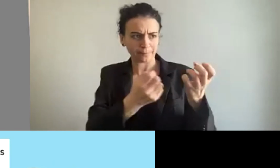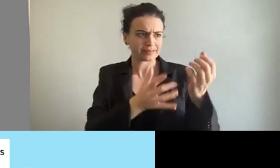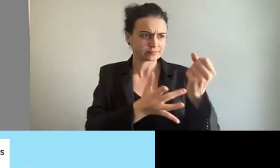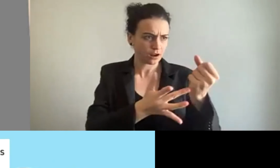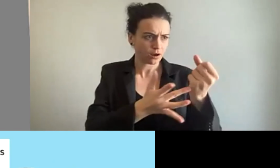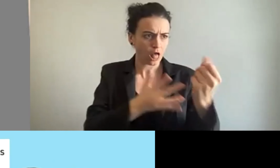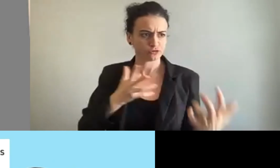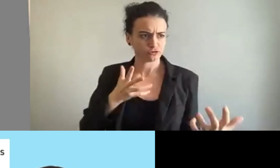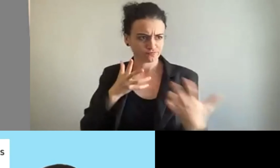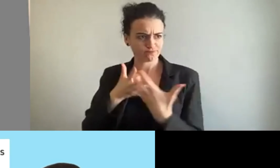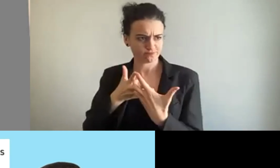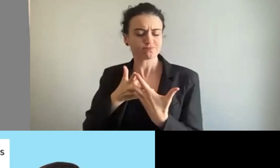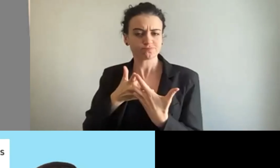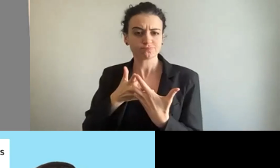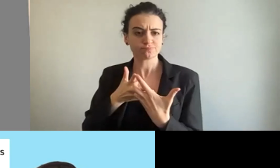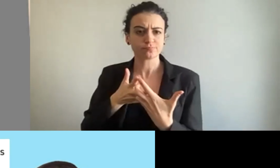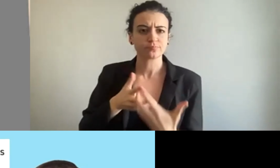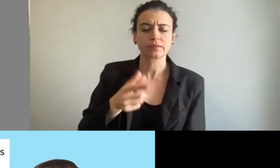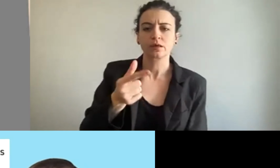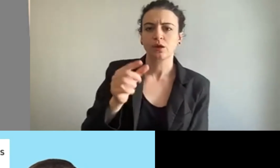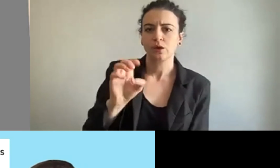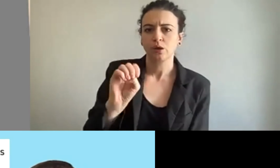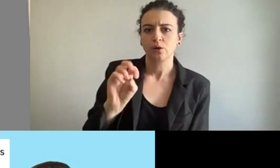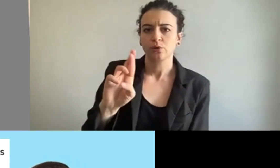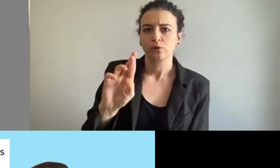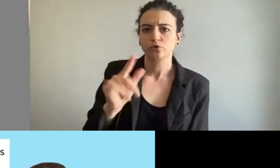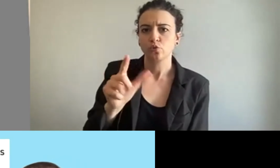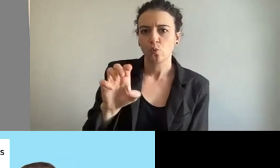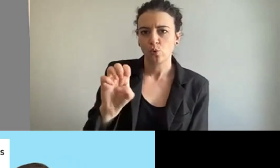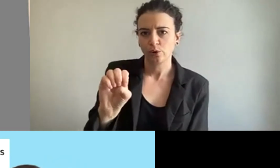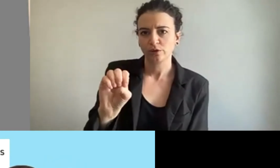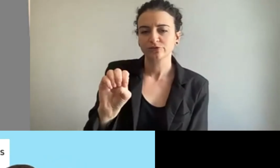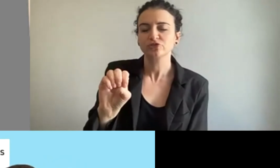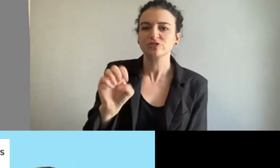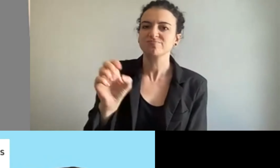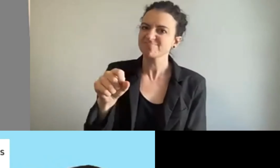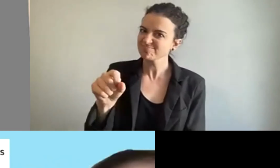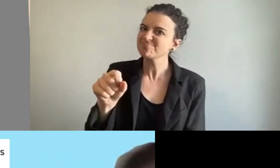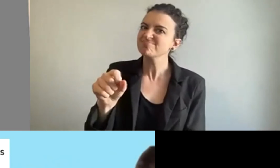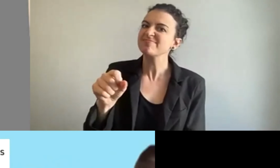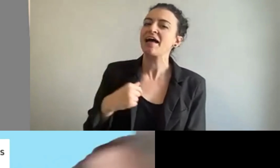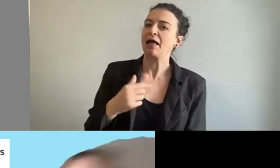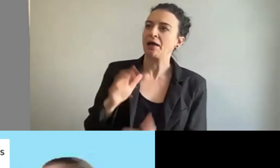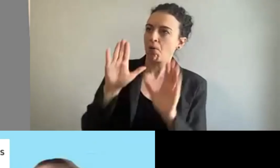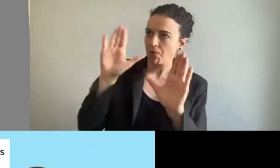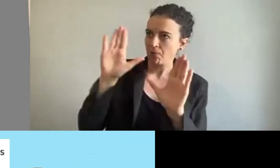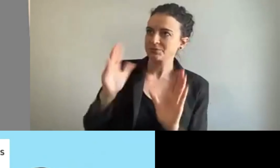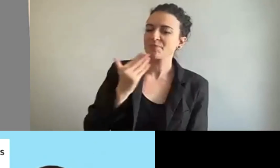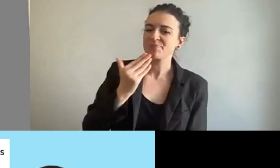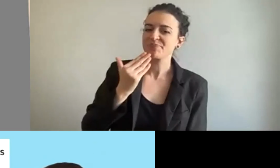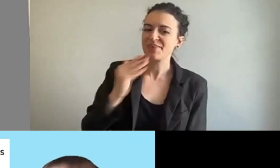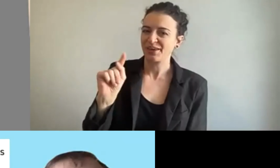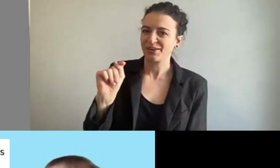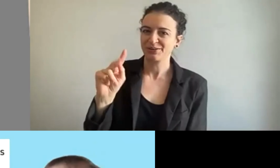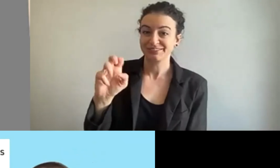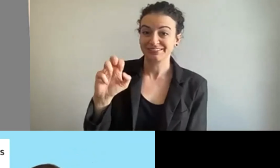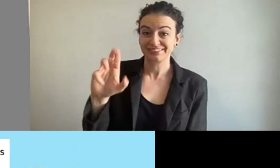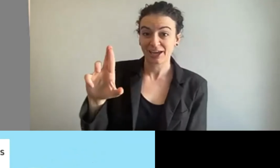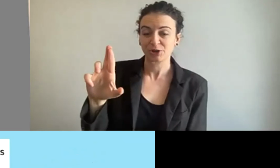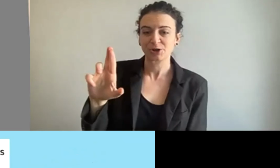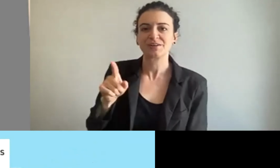awesome. Thank you. By the way, I see what you did there, Tanner. Tanner's getting a little commercial in for his event next week. When he mentions high tech and low